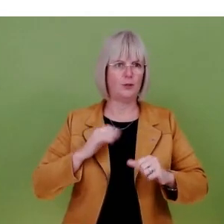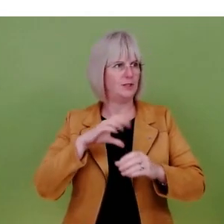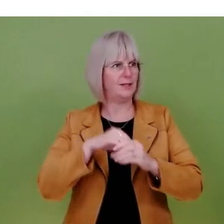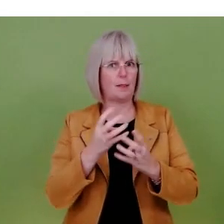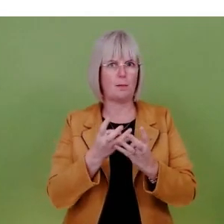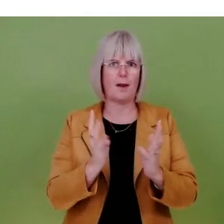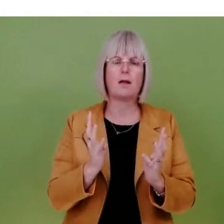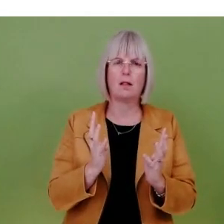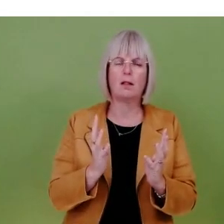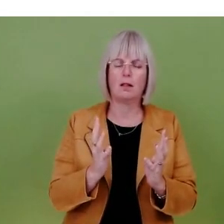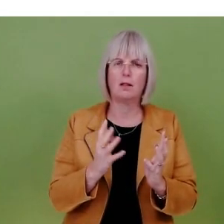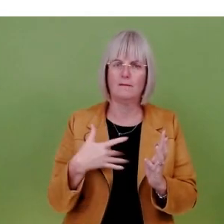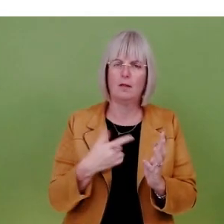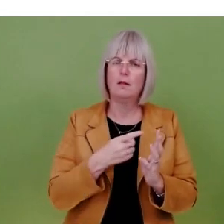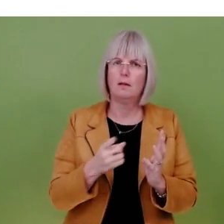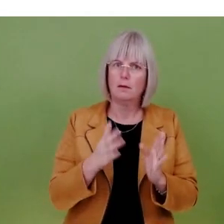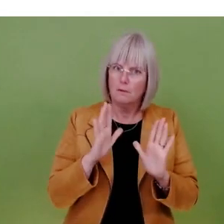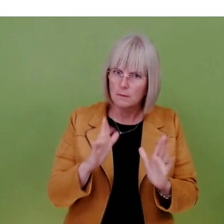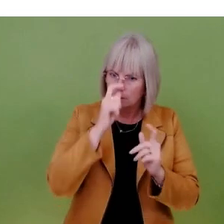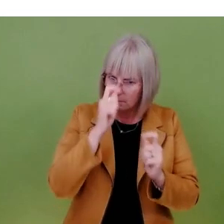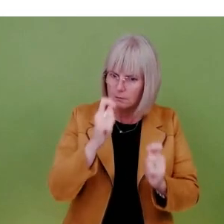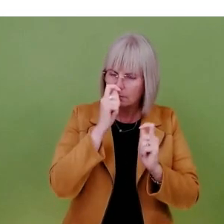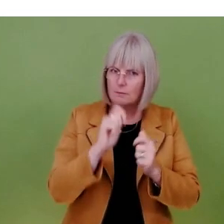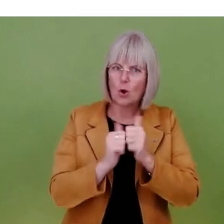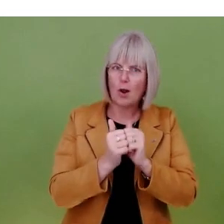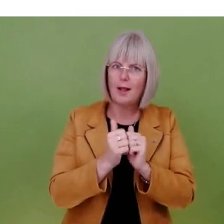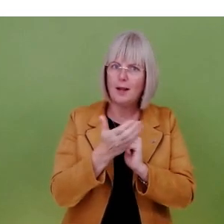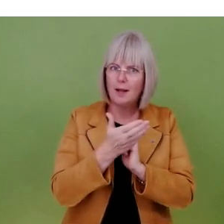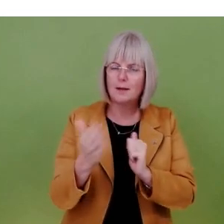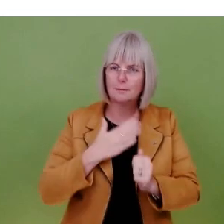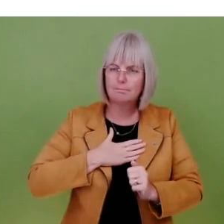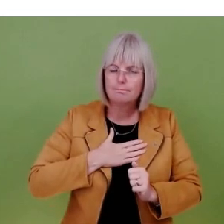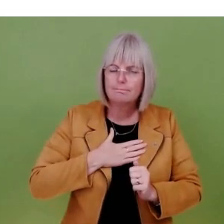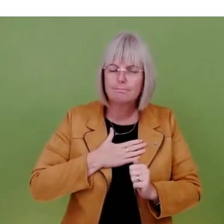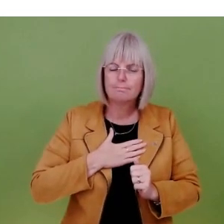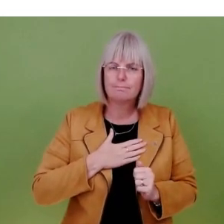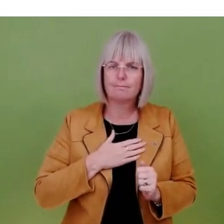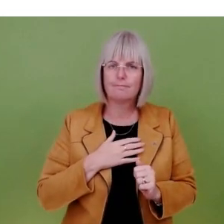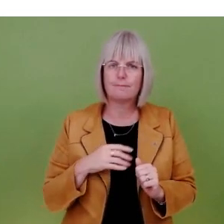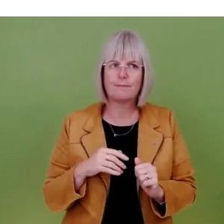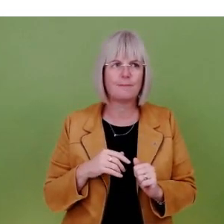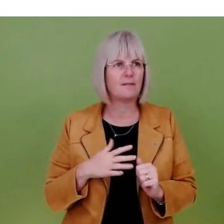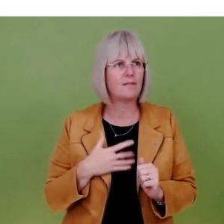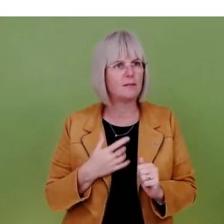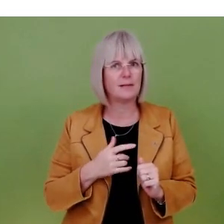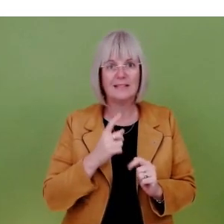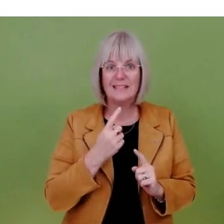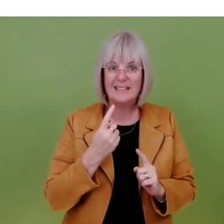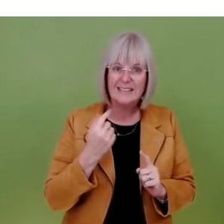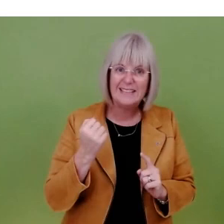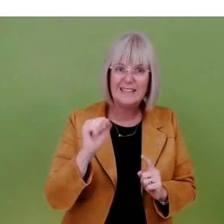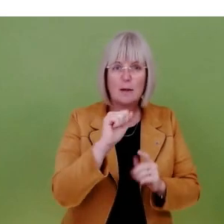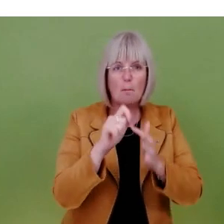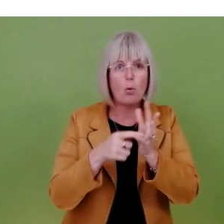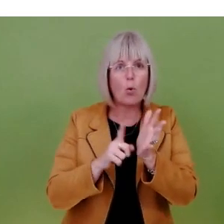and starting with Paul, just that the way that you really broke it down and talked about denial and dilution, and I can